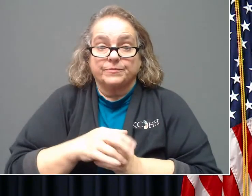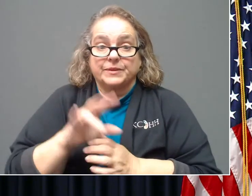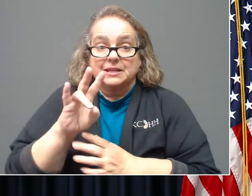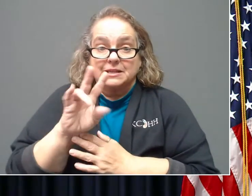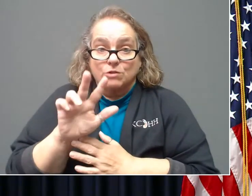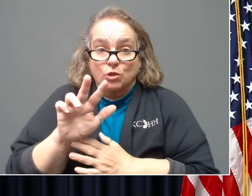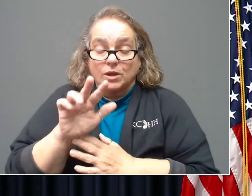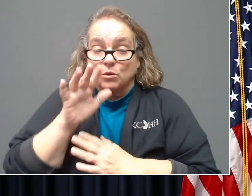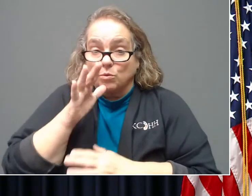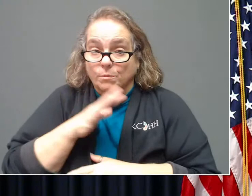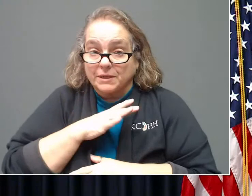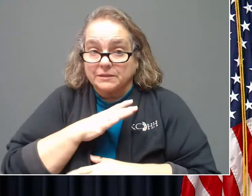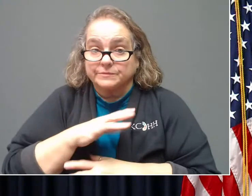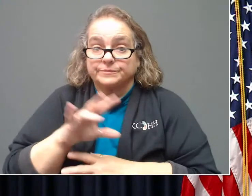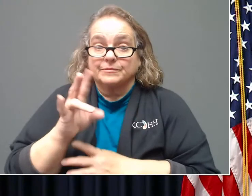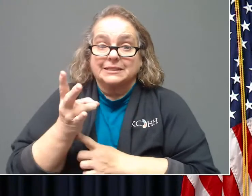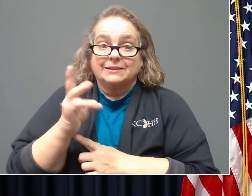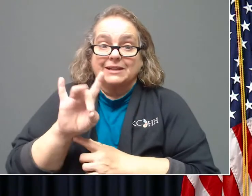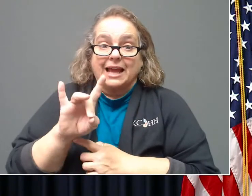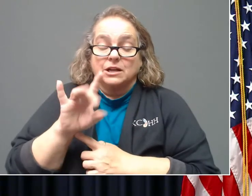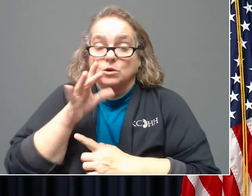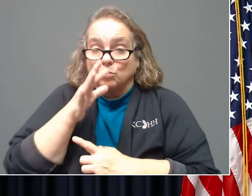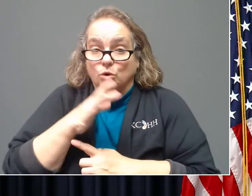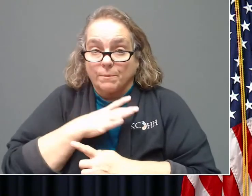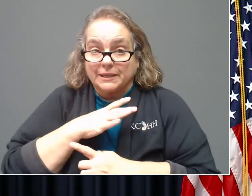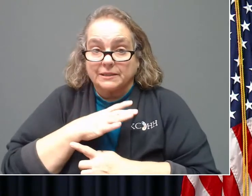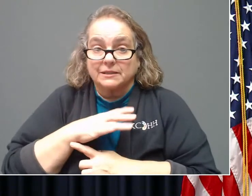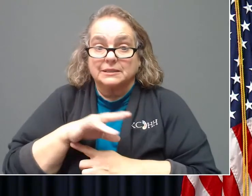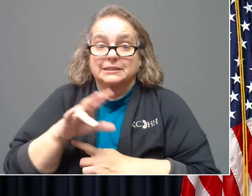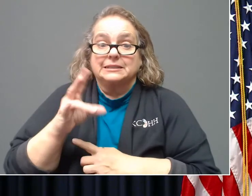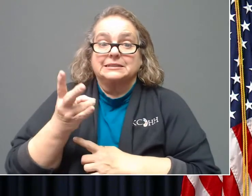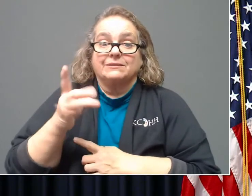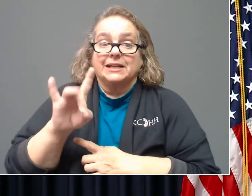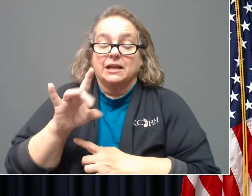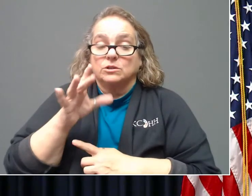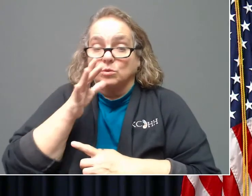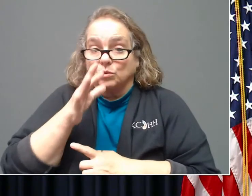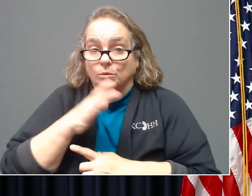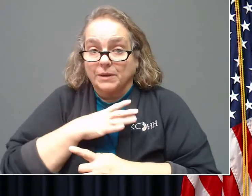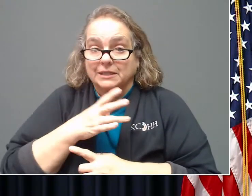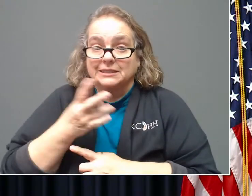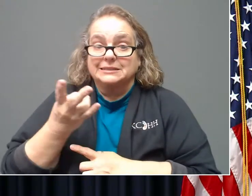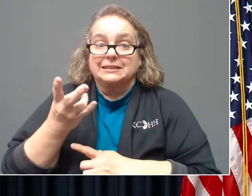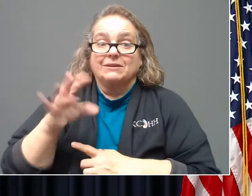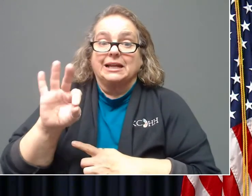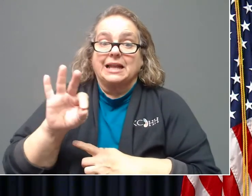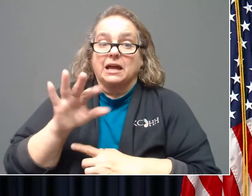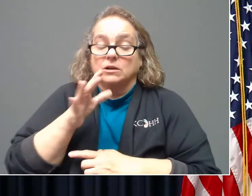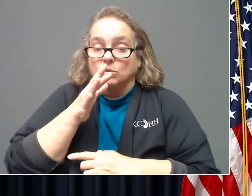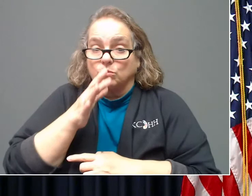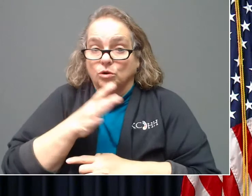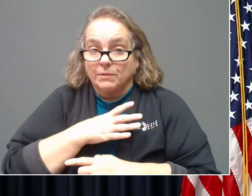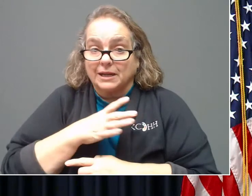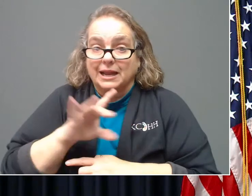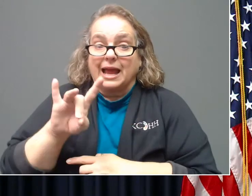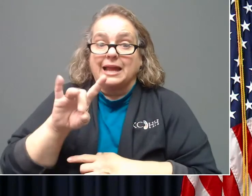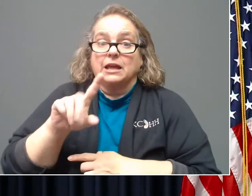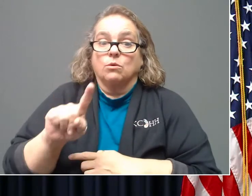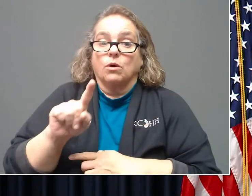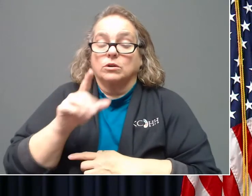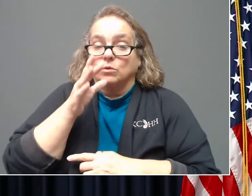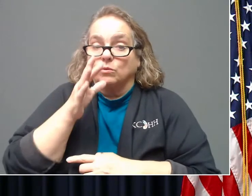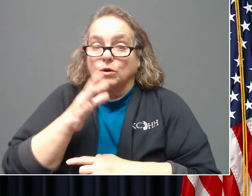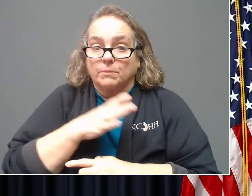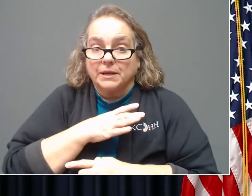woman, a 78-year-old woman, a 78-year-old woman, a 79-year-old woman, an 81-year-old woman,